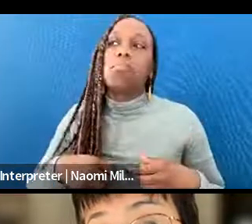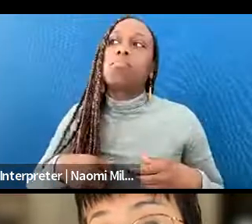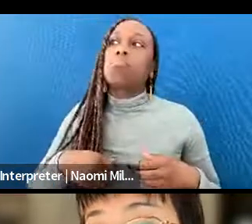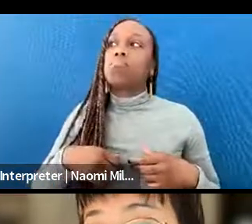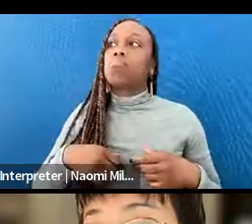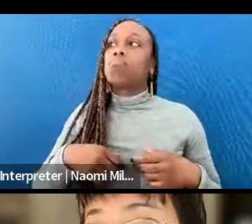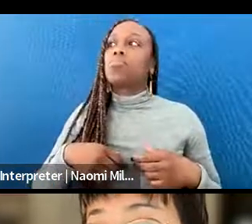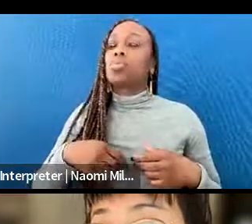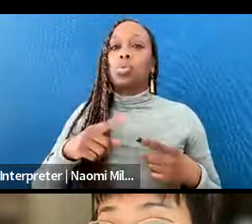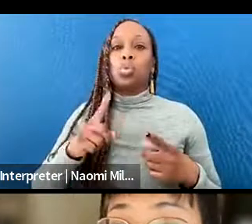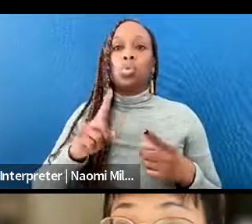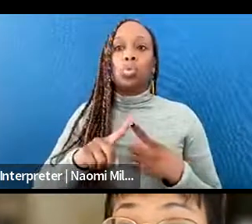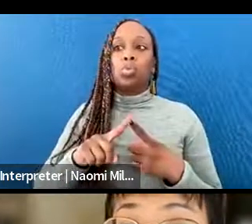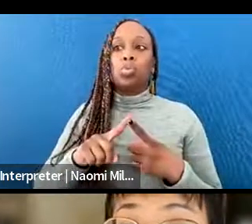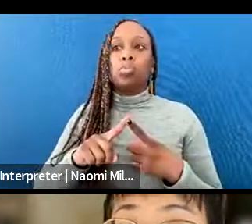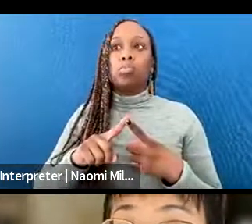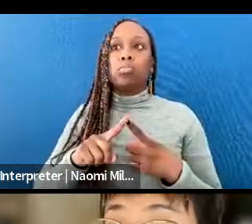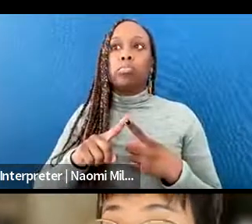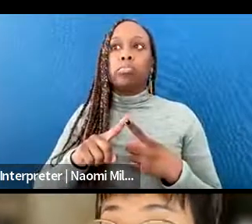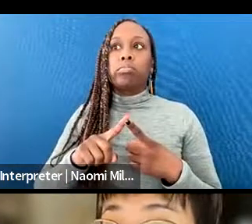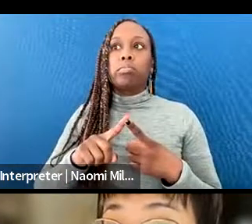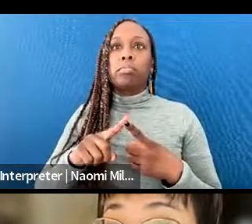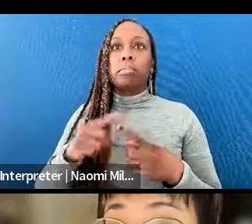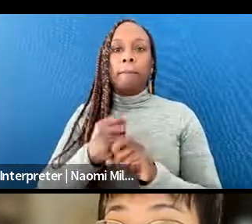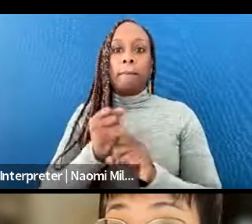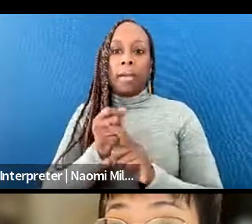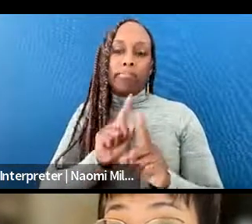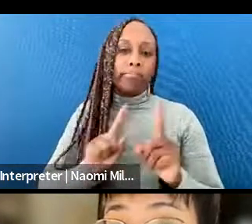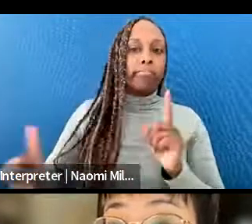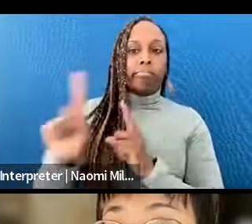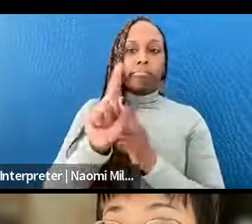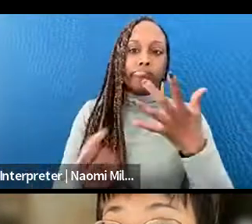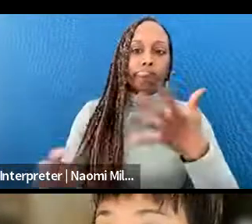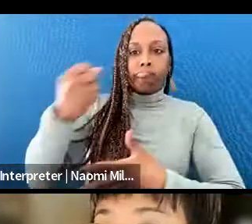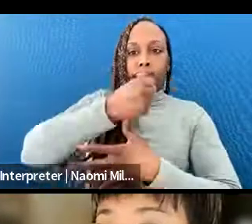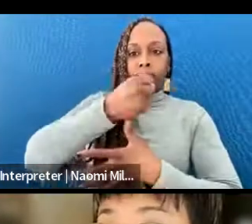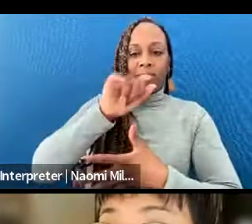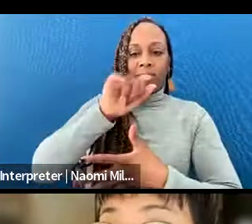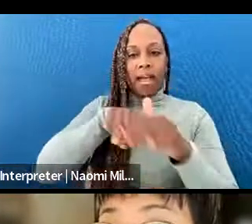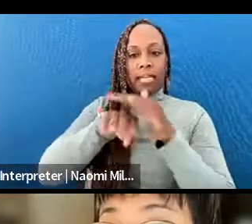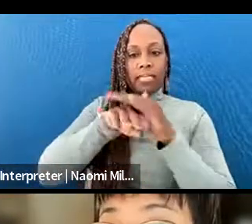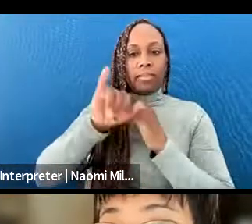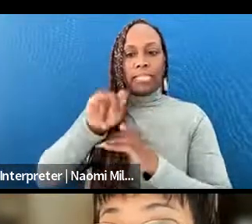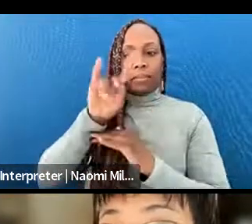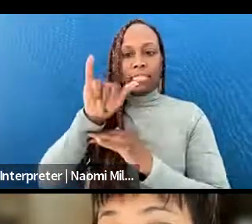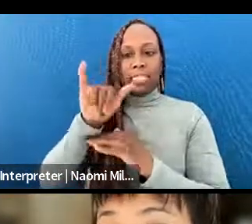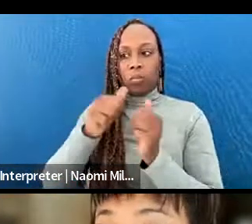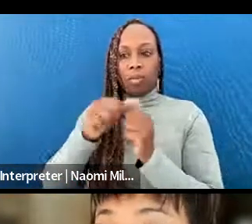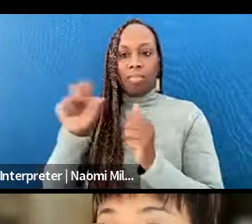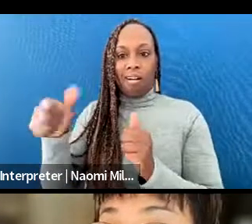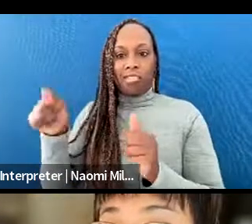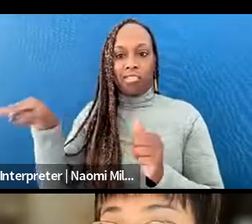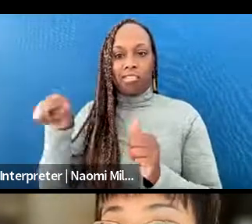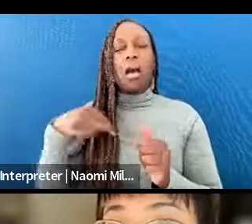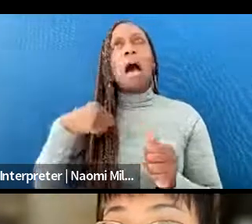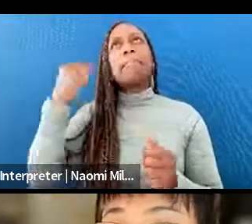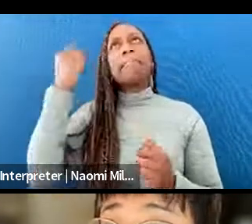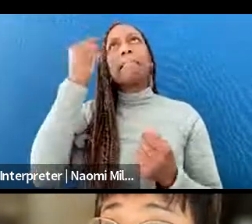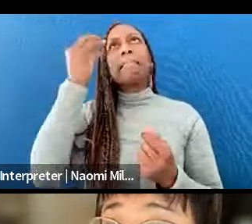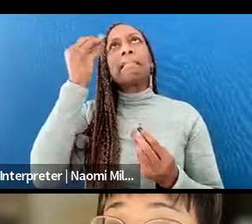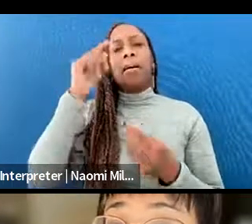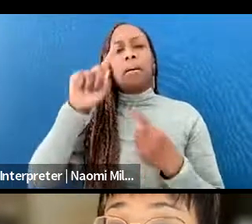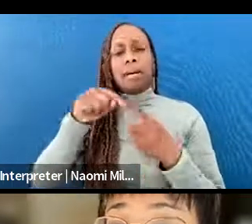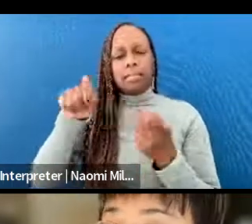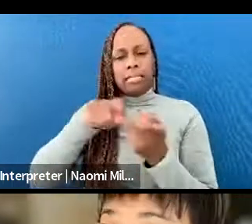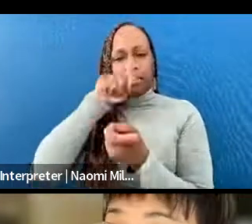put into the foreground access intimacy with others, right? I'm thinking of a specific